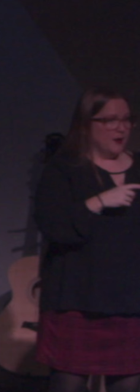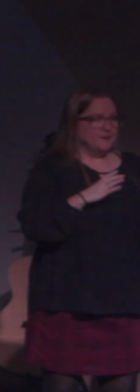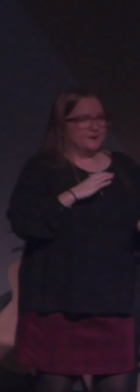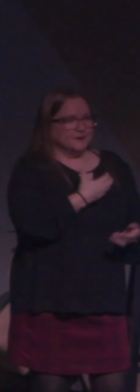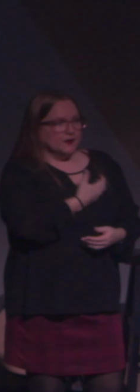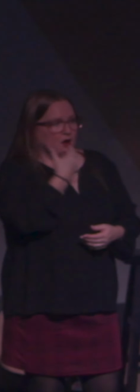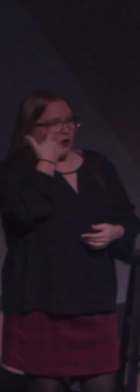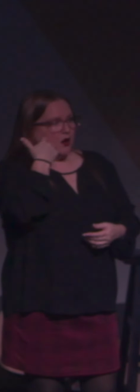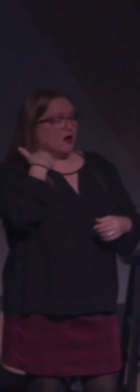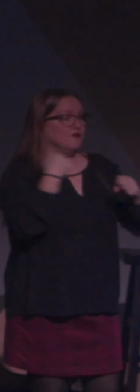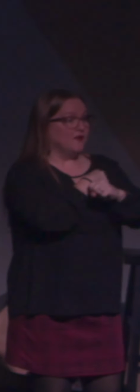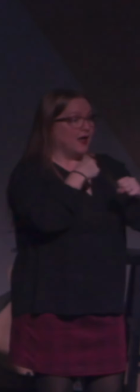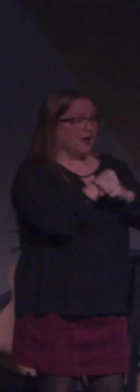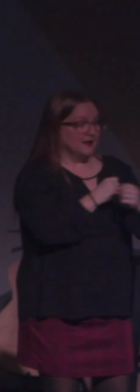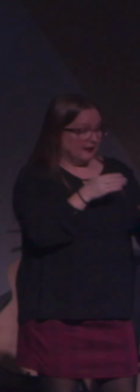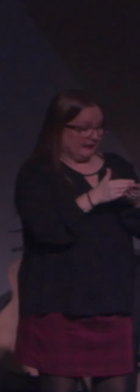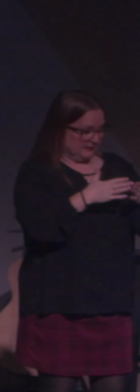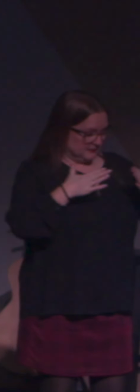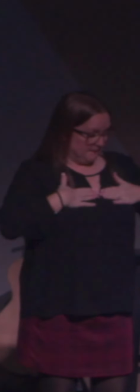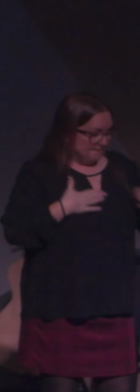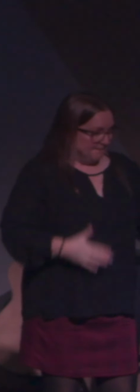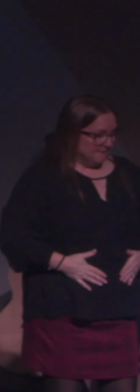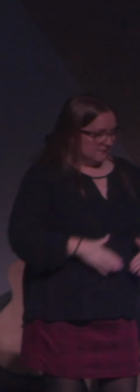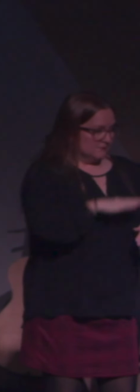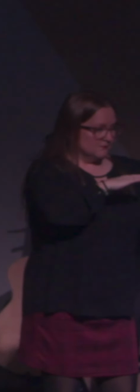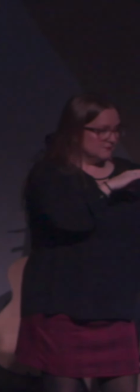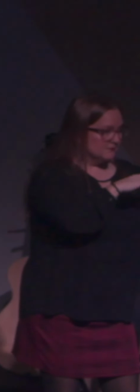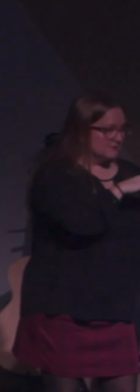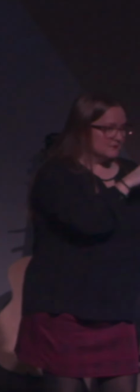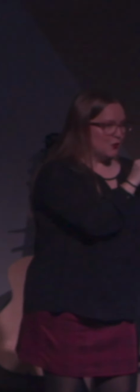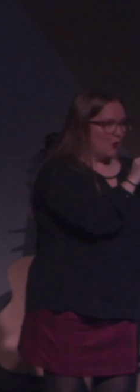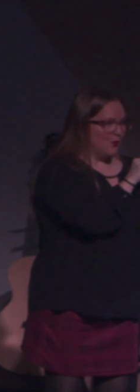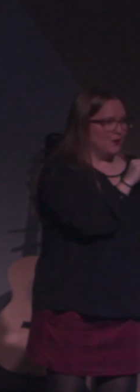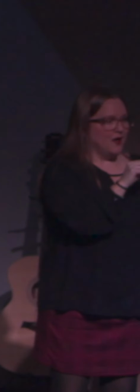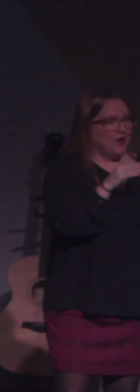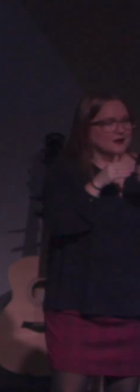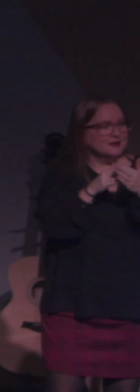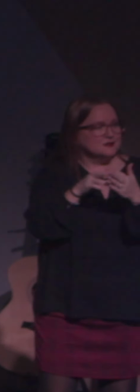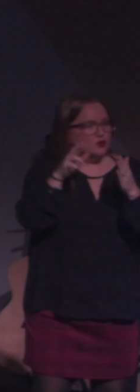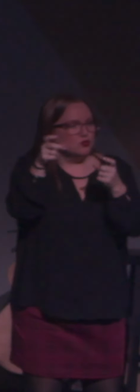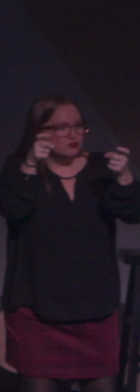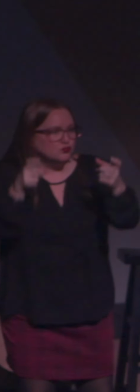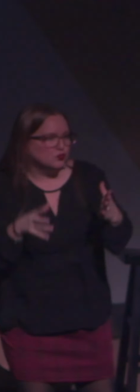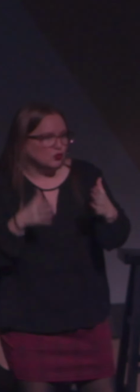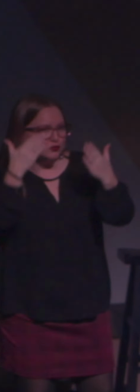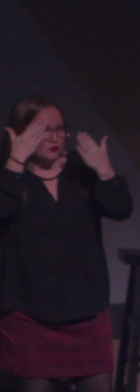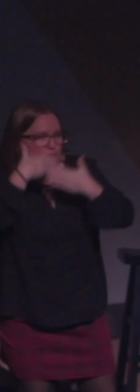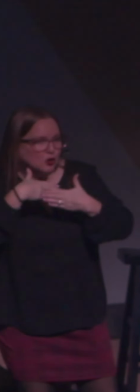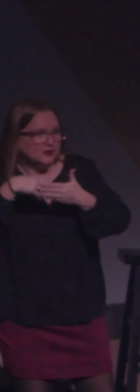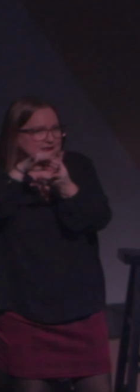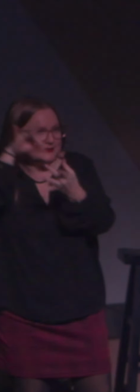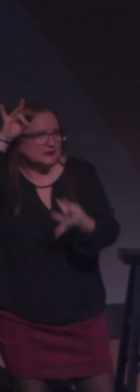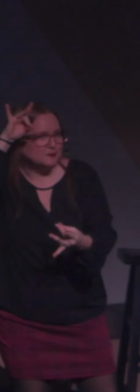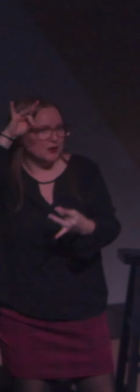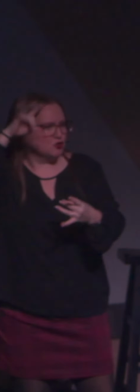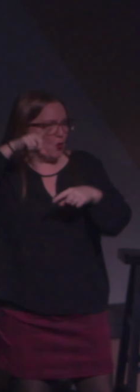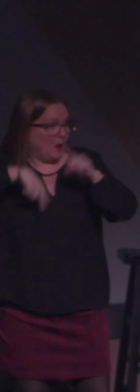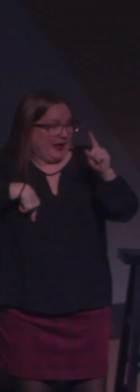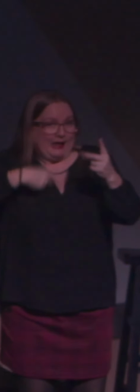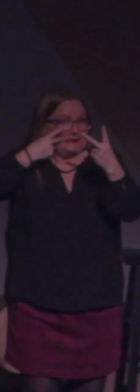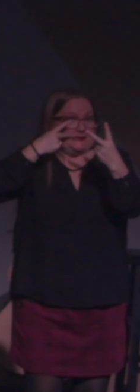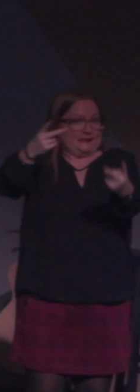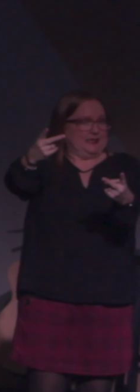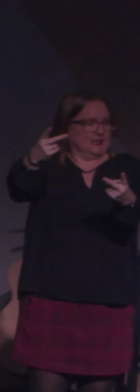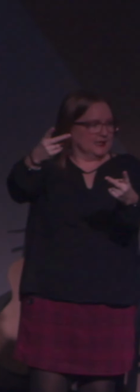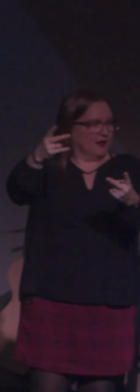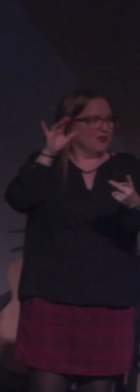our fight's not against flesh and blood, but against the rulers, against the darkness, against the spiritual realm that we can't even